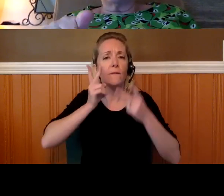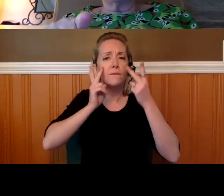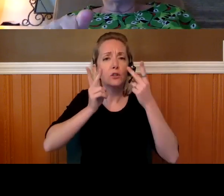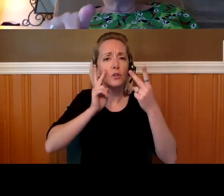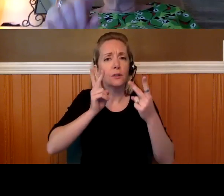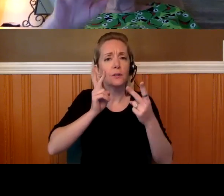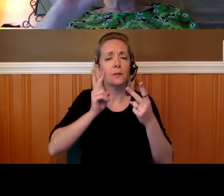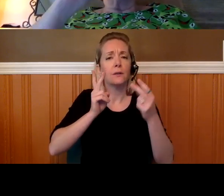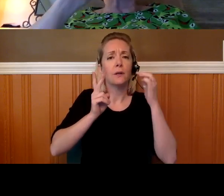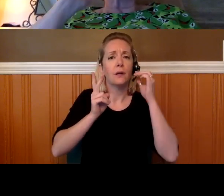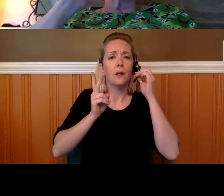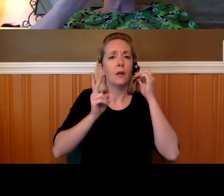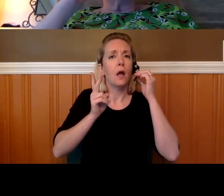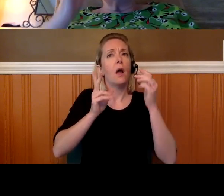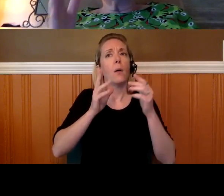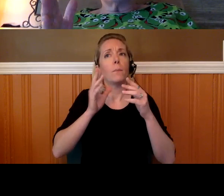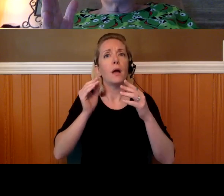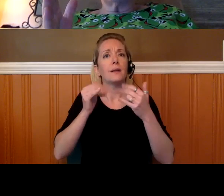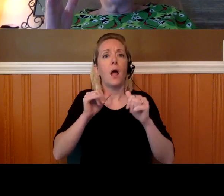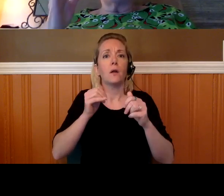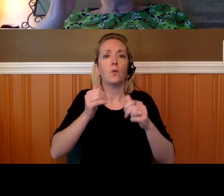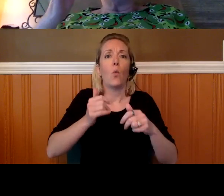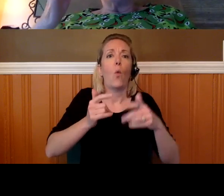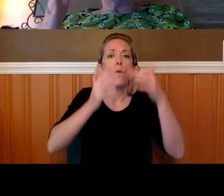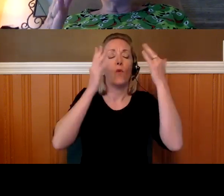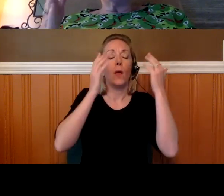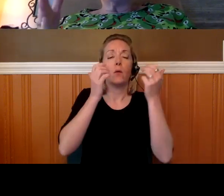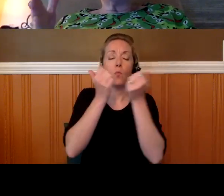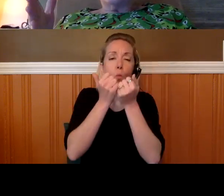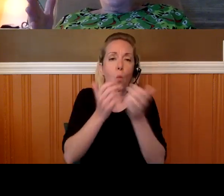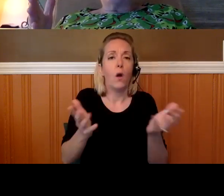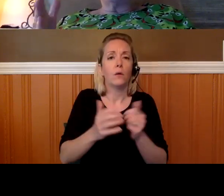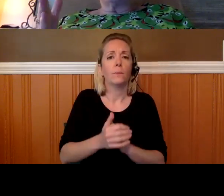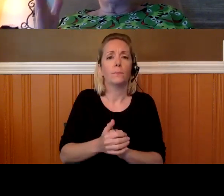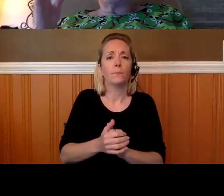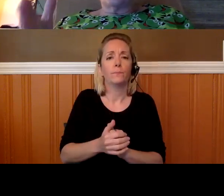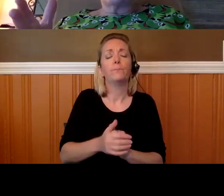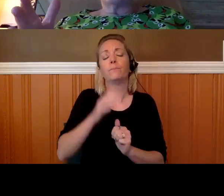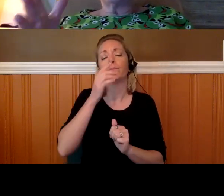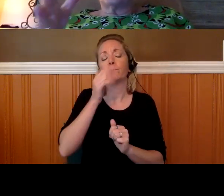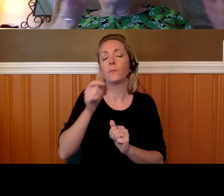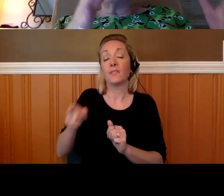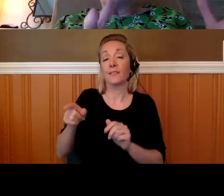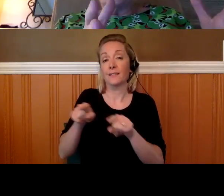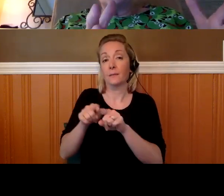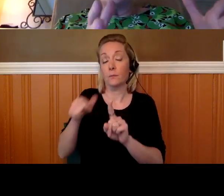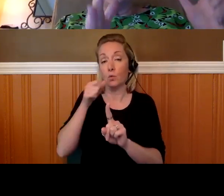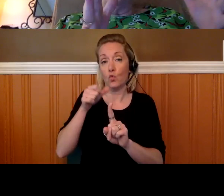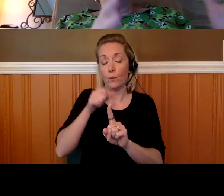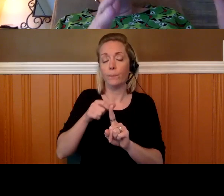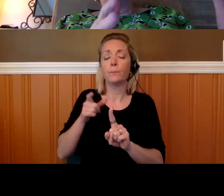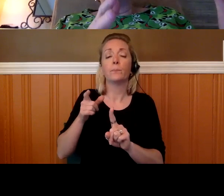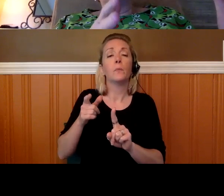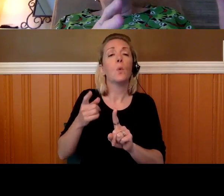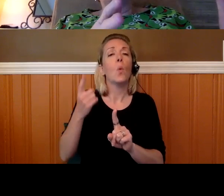but I don't want her to have to use it all the time. One of the things that happened with Marin was she had a device, and then it needed to